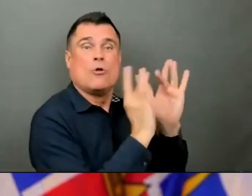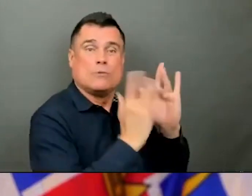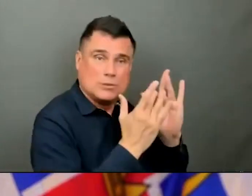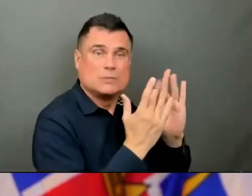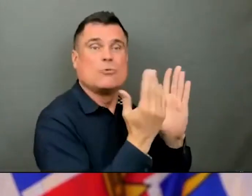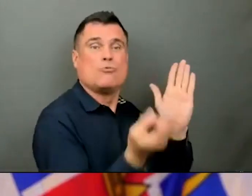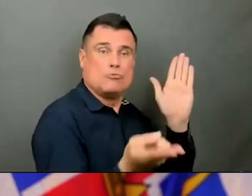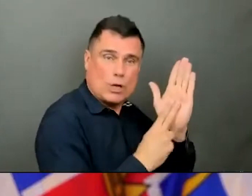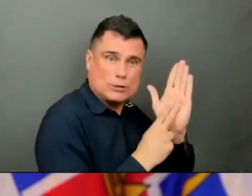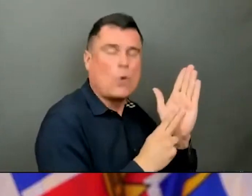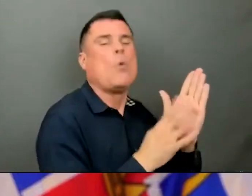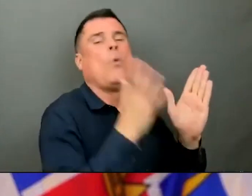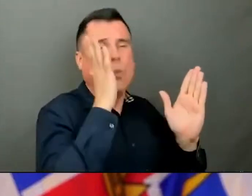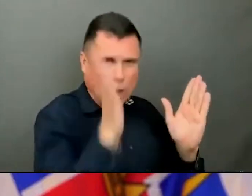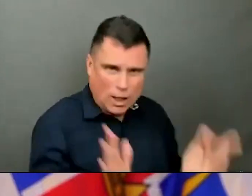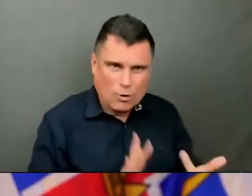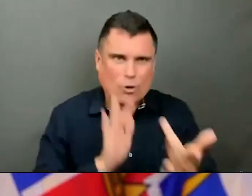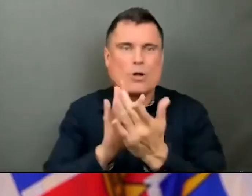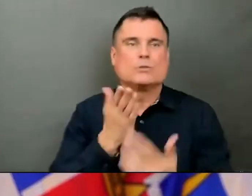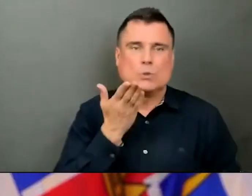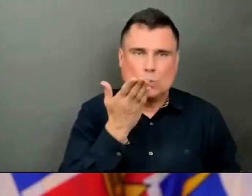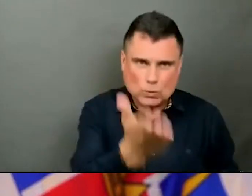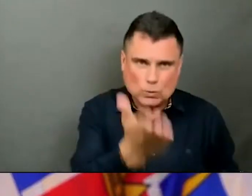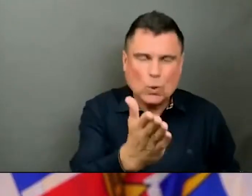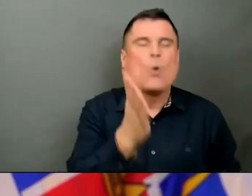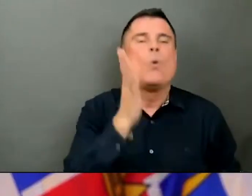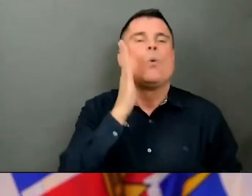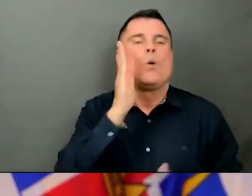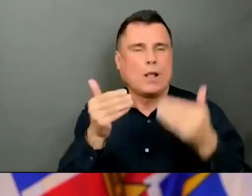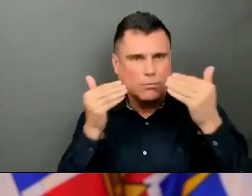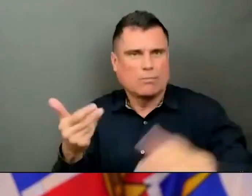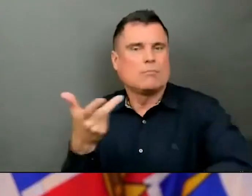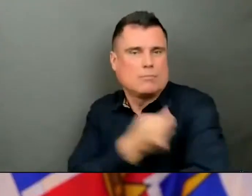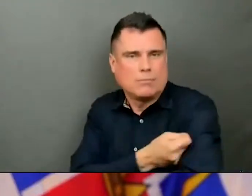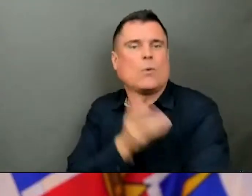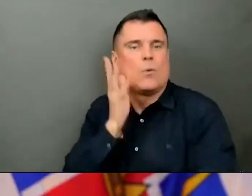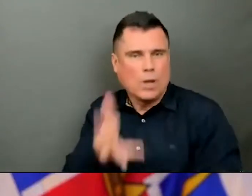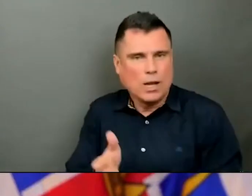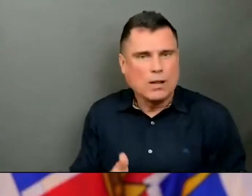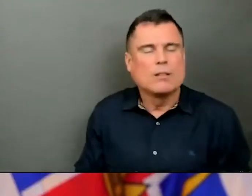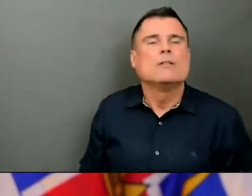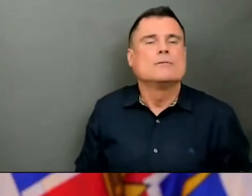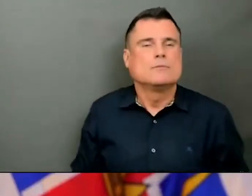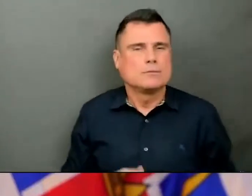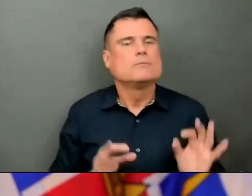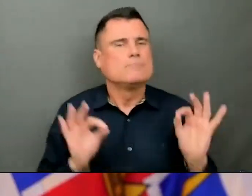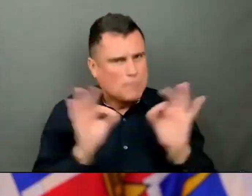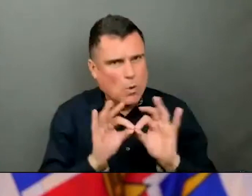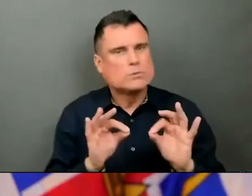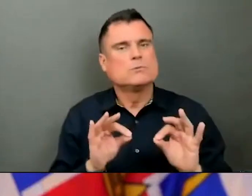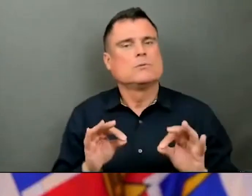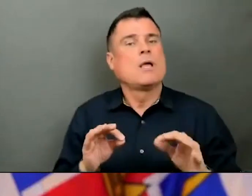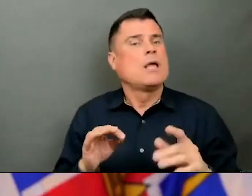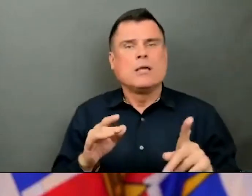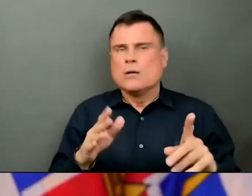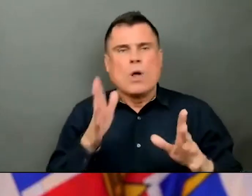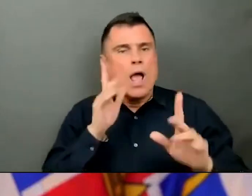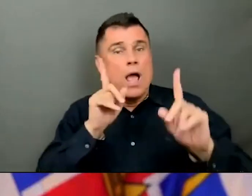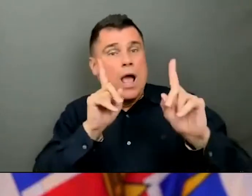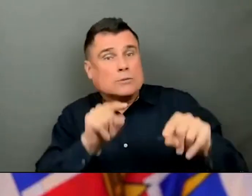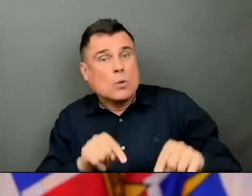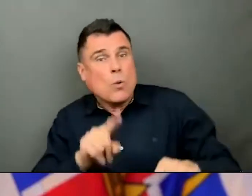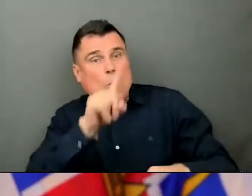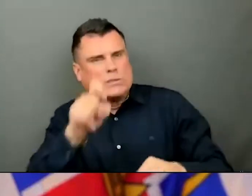people's questions. And that was one of the discussions that we've had in several different communities where there's a lower rate